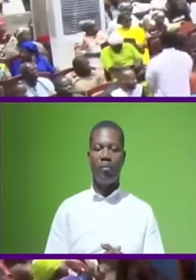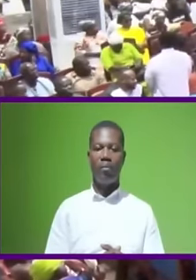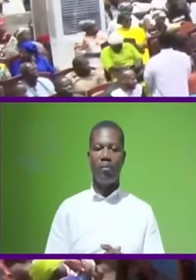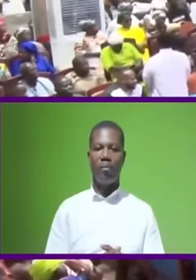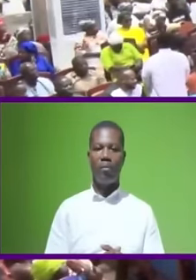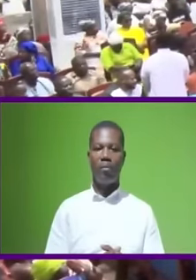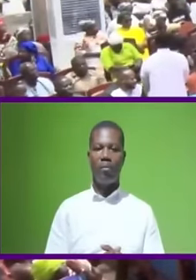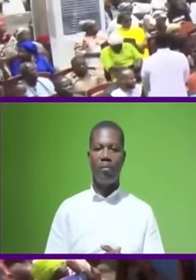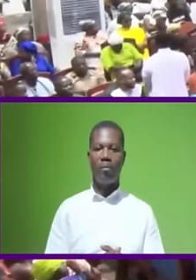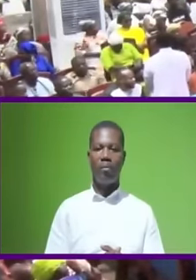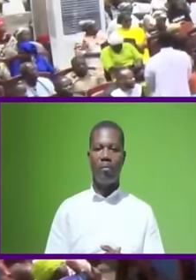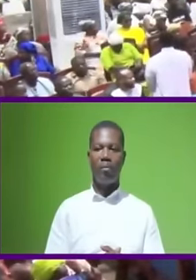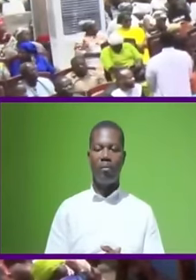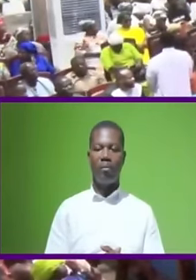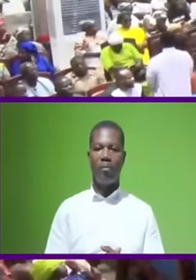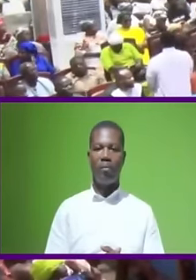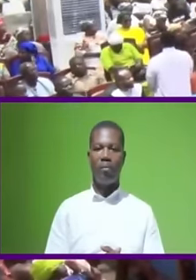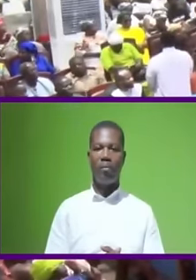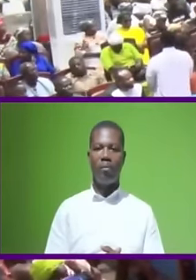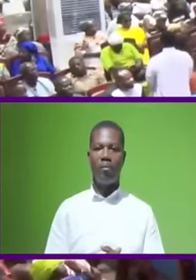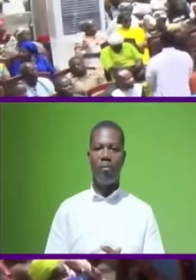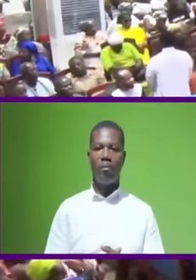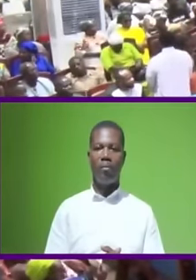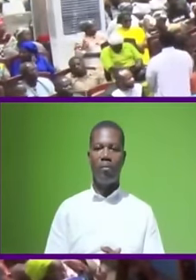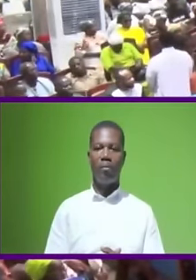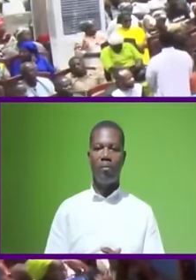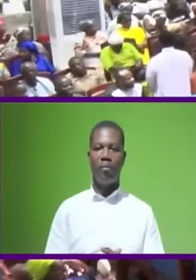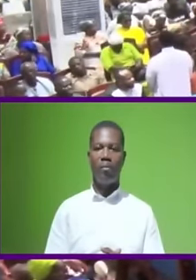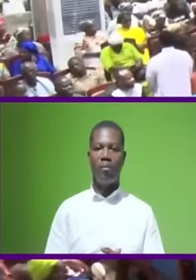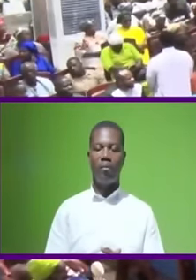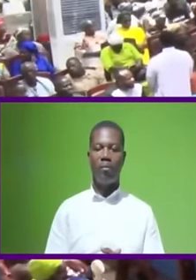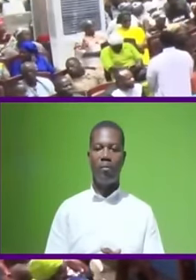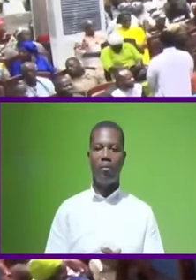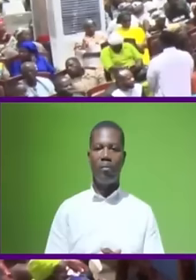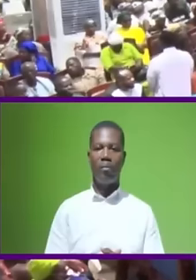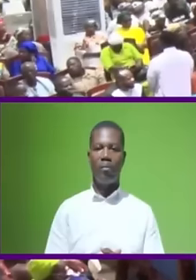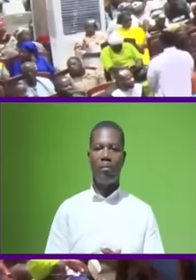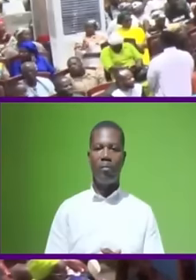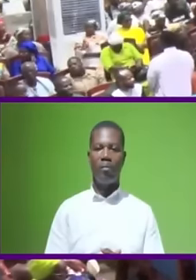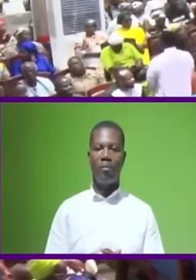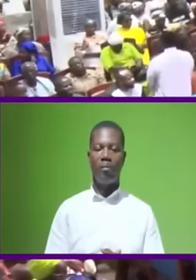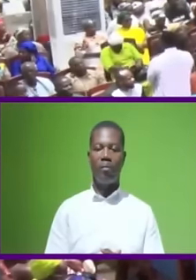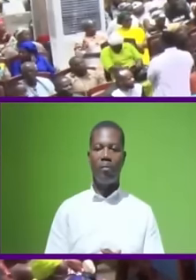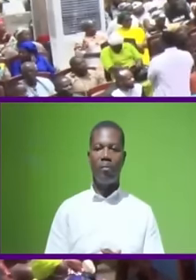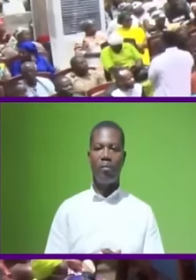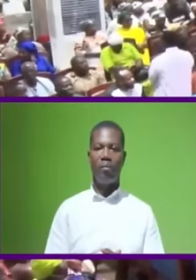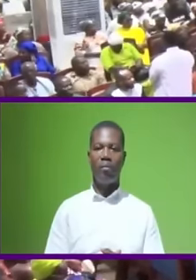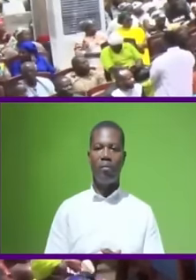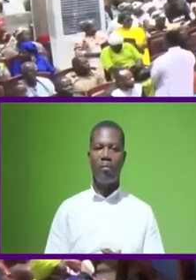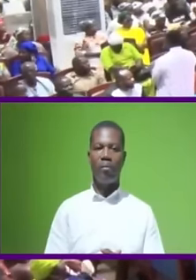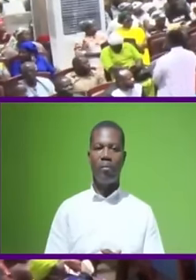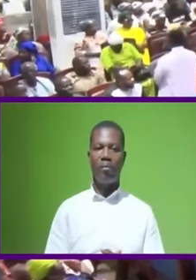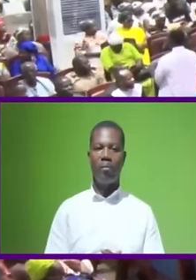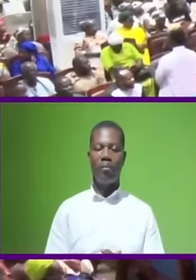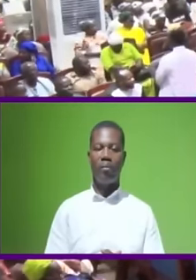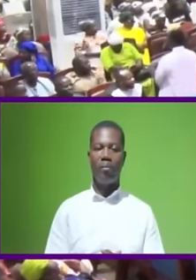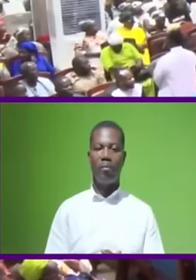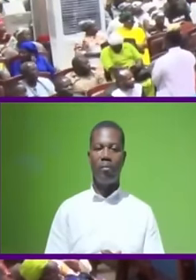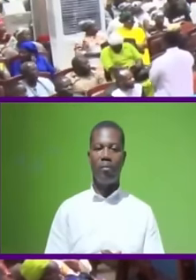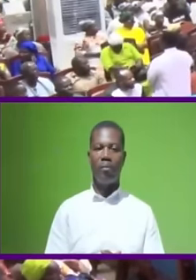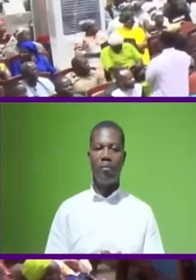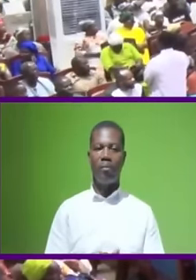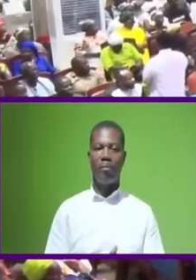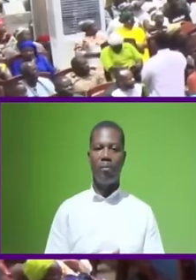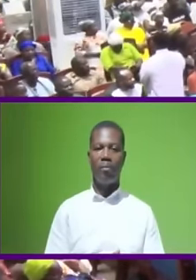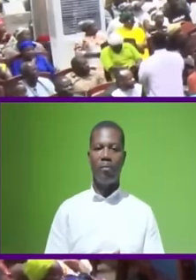I need money because there is a lot of projects going on the Philadelphia City project. We have